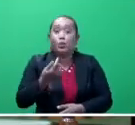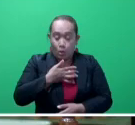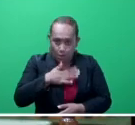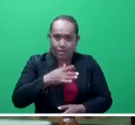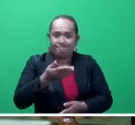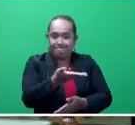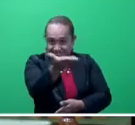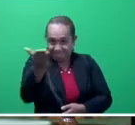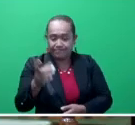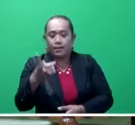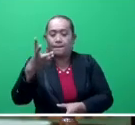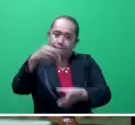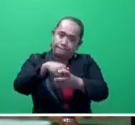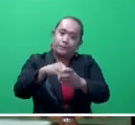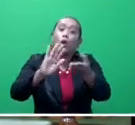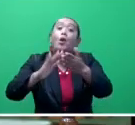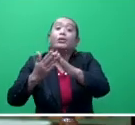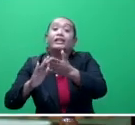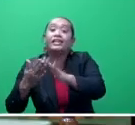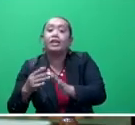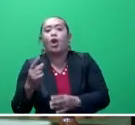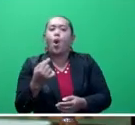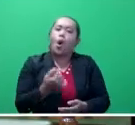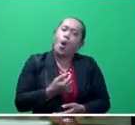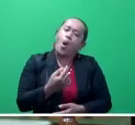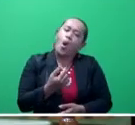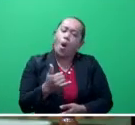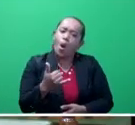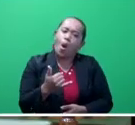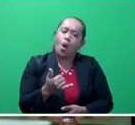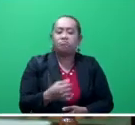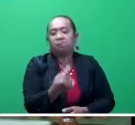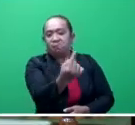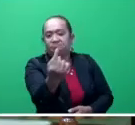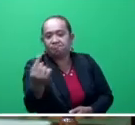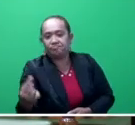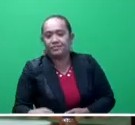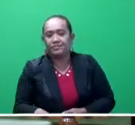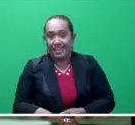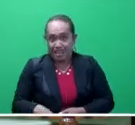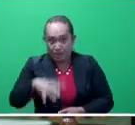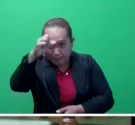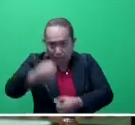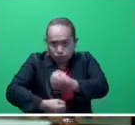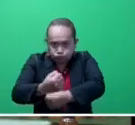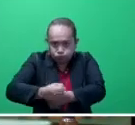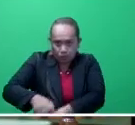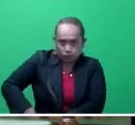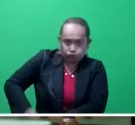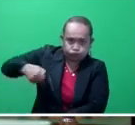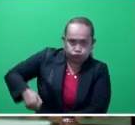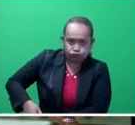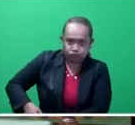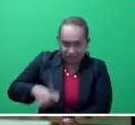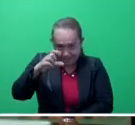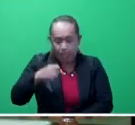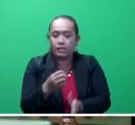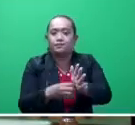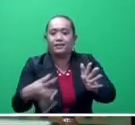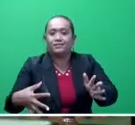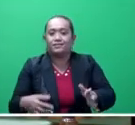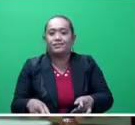or communities can get together. The average cost with the engine and a fiberglass boat ranges from $20,000 to